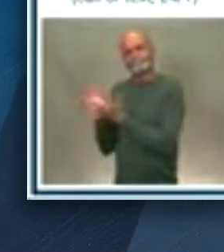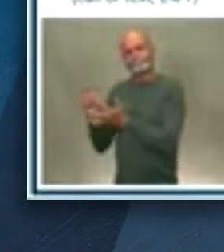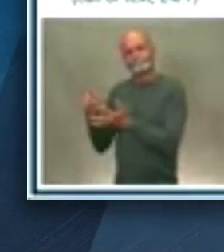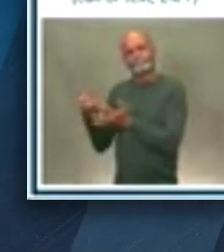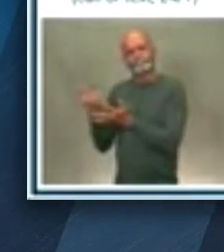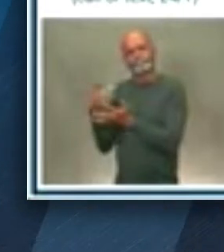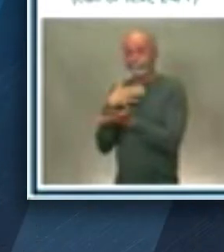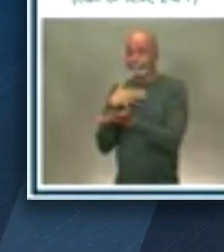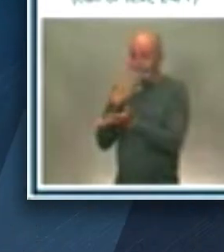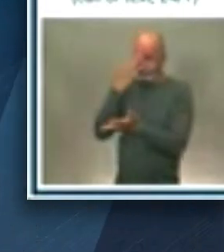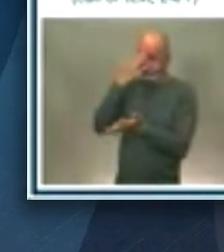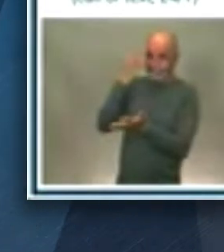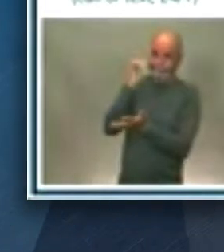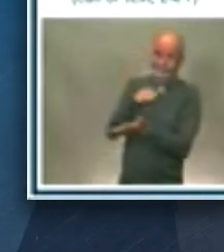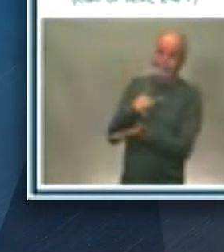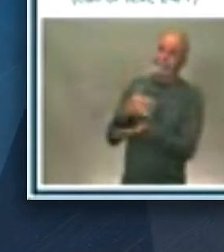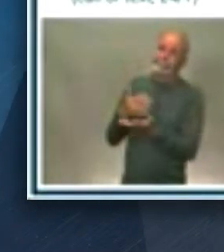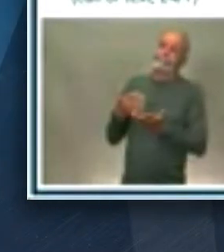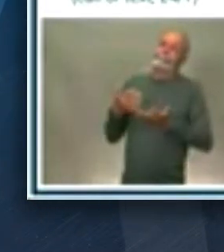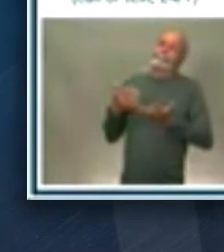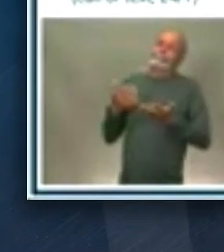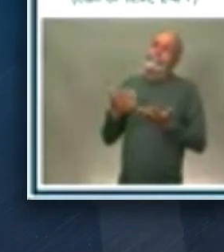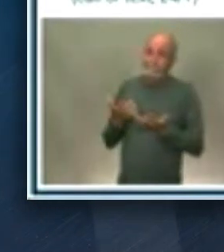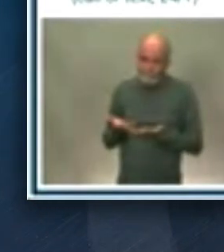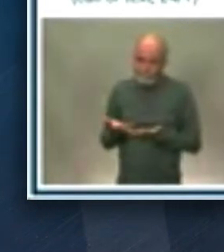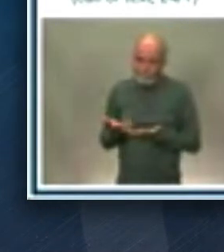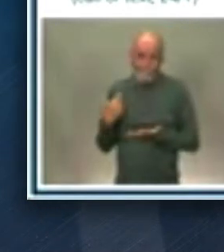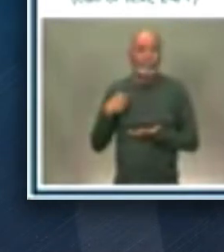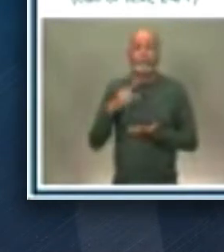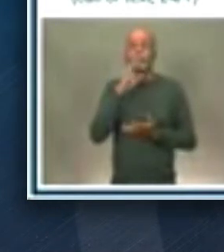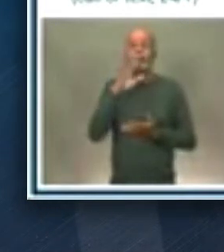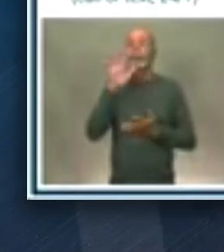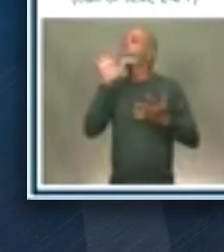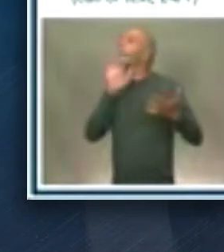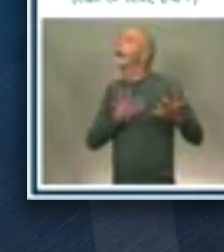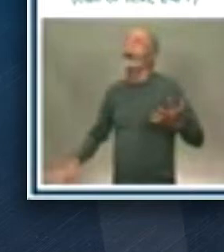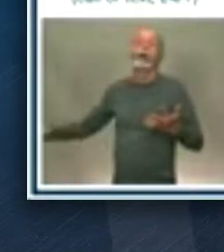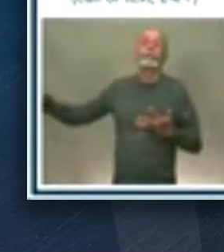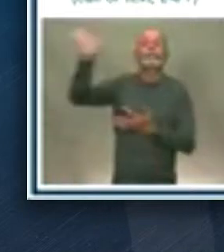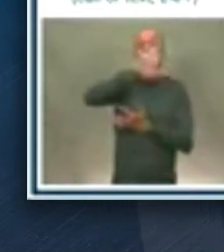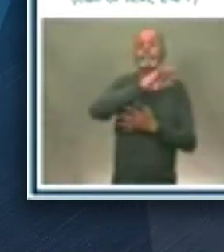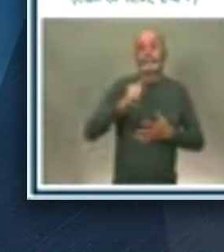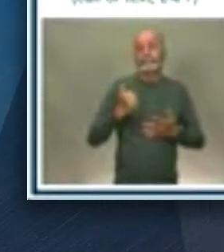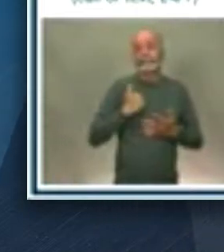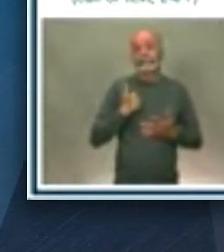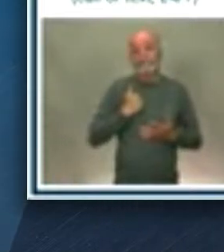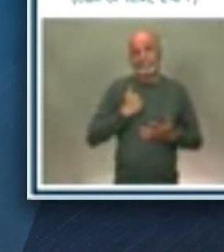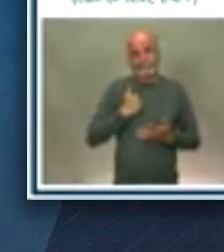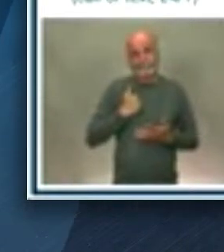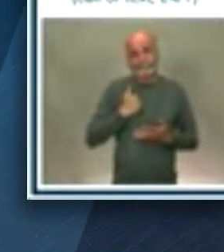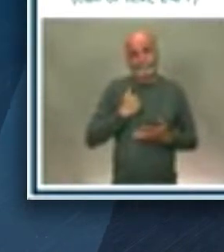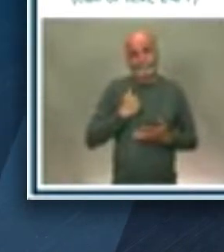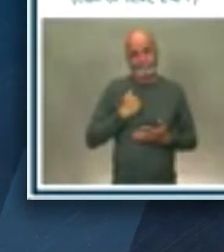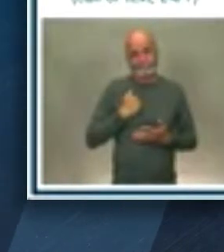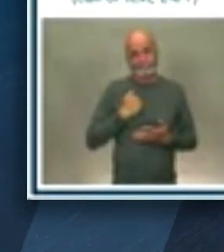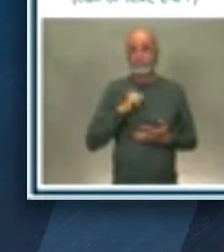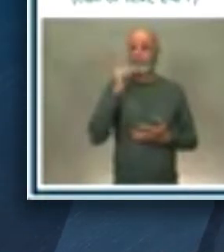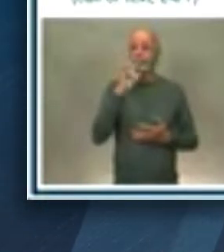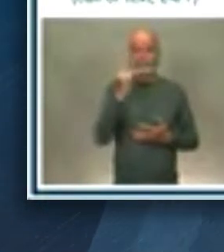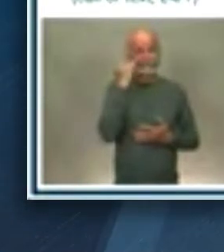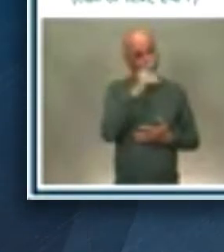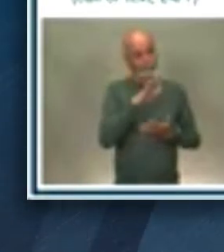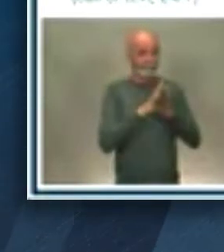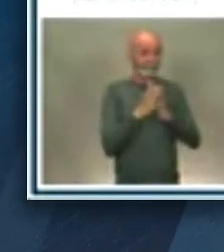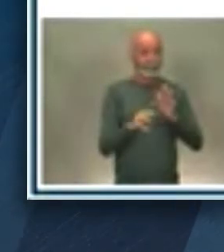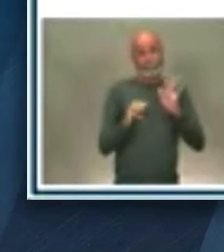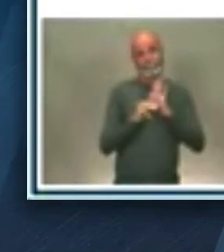actually have longstanding, and this is across the country, that individuals who are judged to be mature minors by a